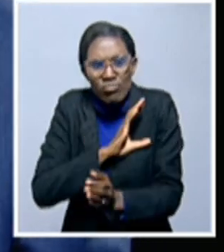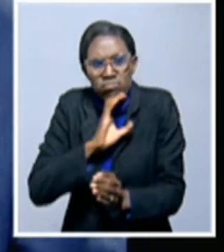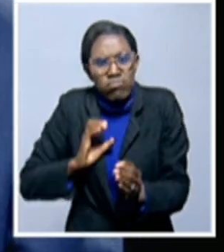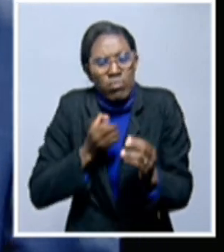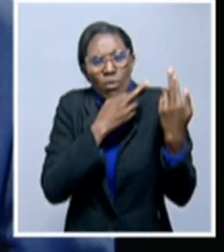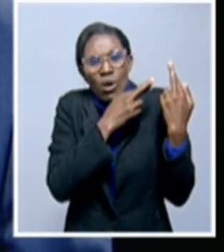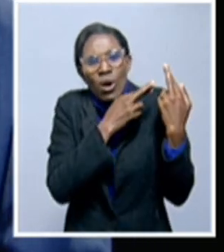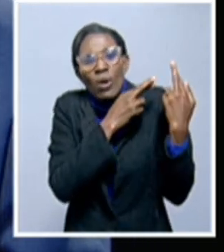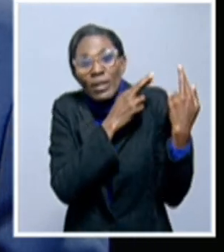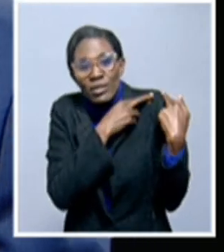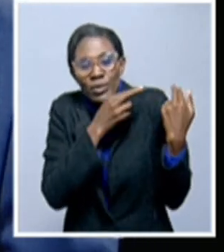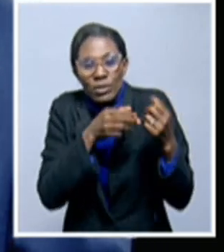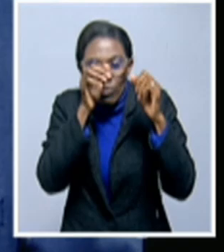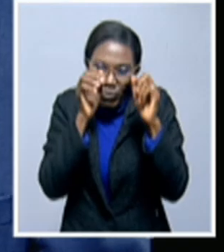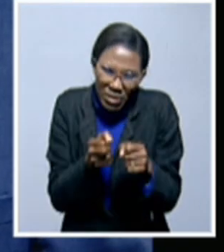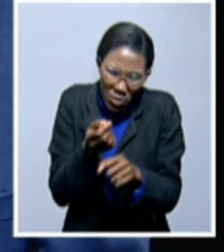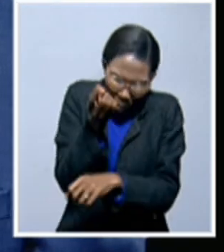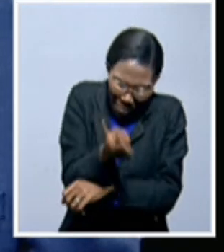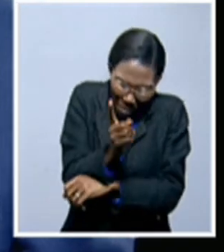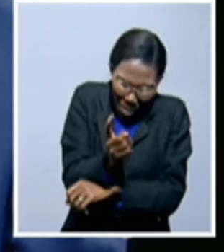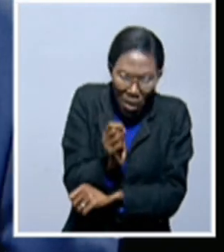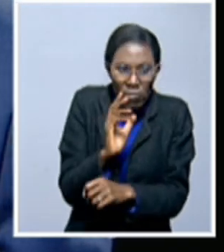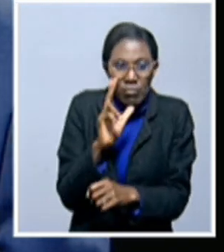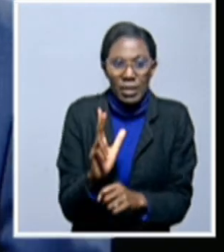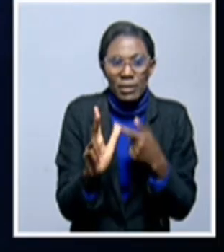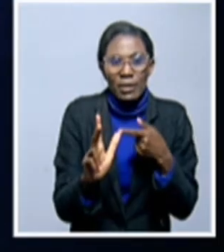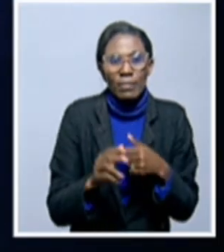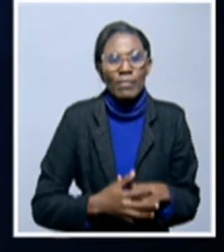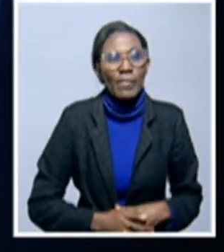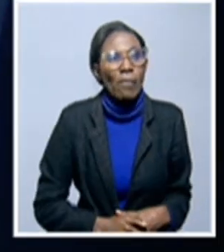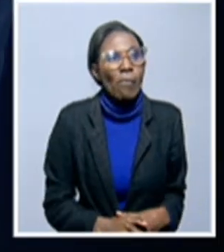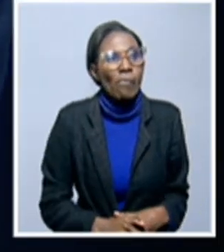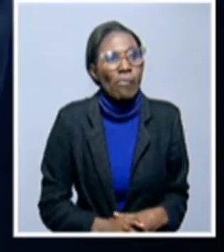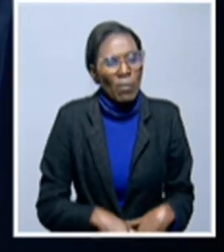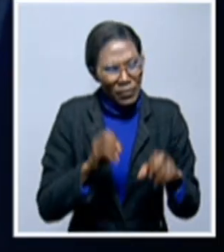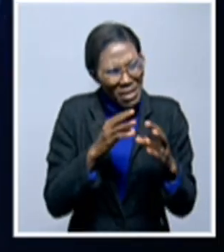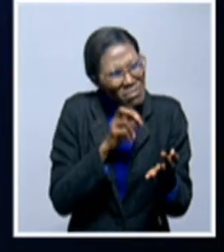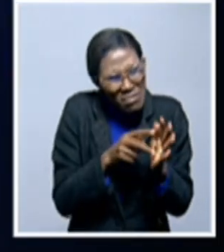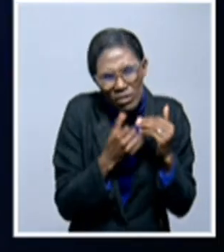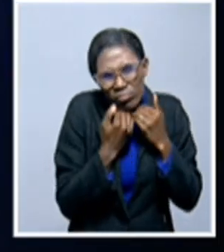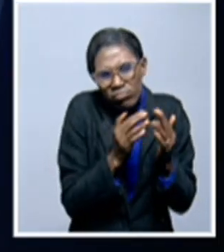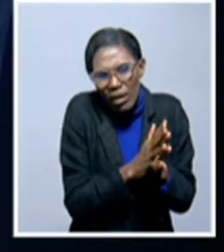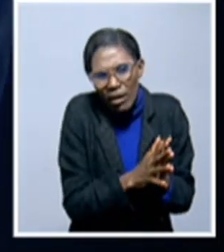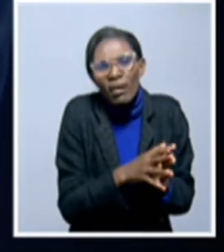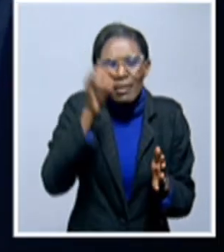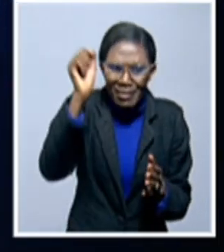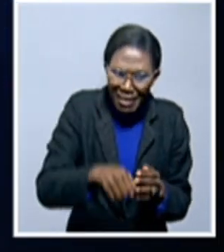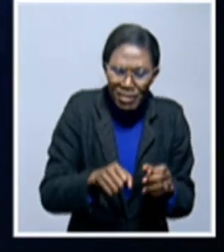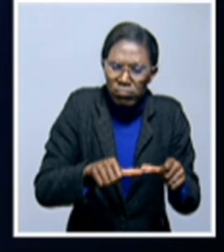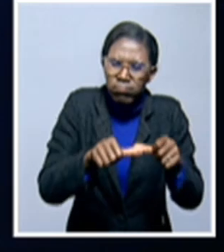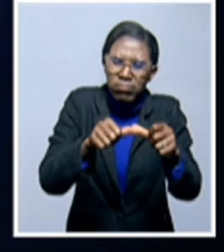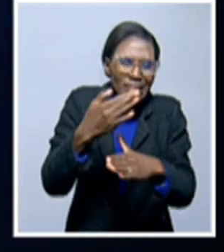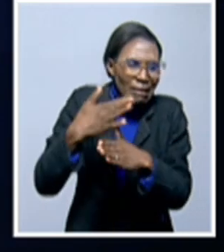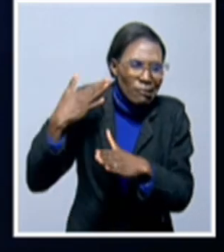for. So that's critical. And they have been pretty active this year, haven't they? Yes, now they have been very active, sort of to